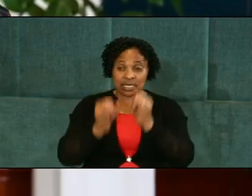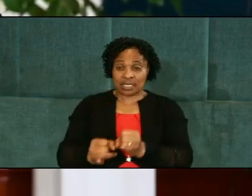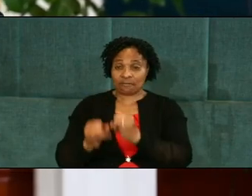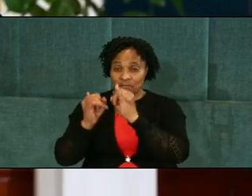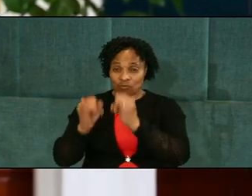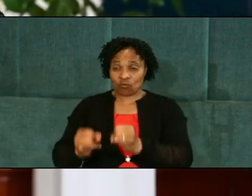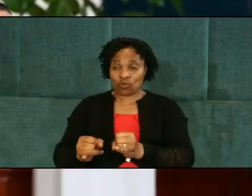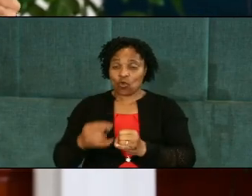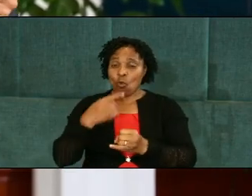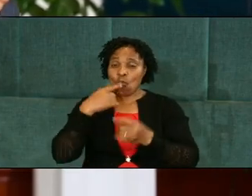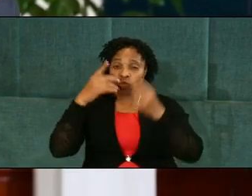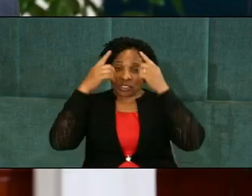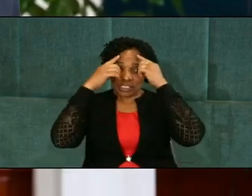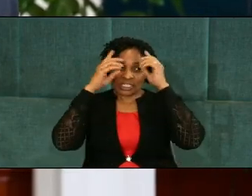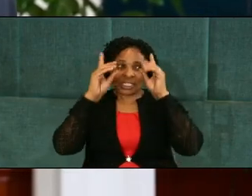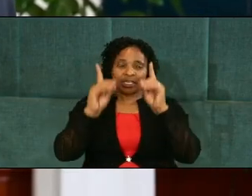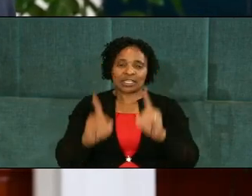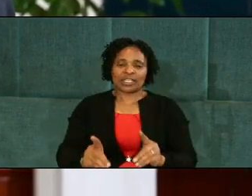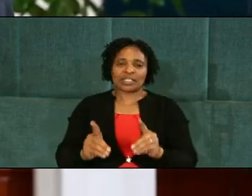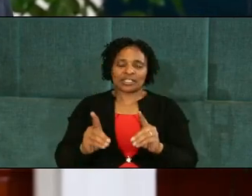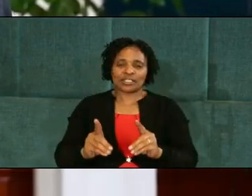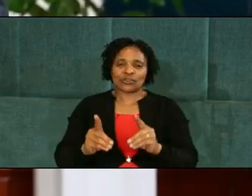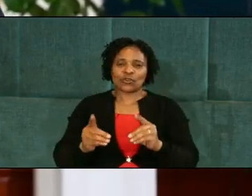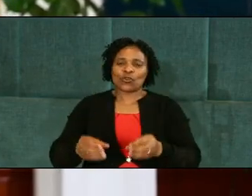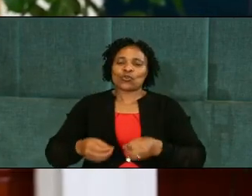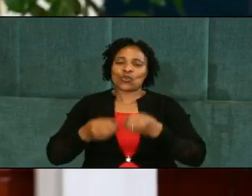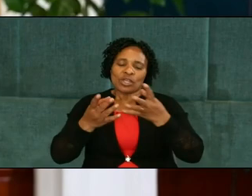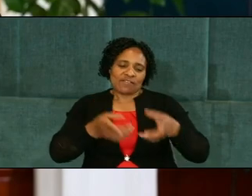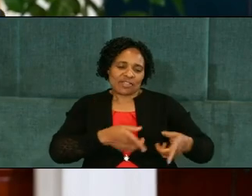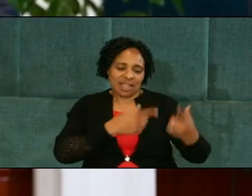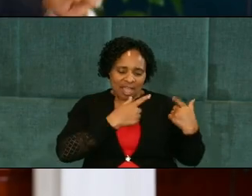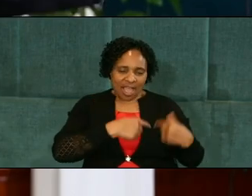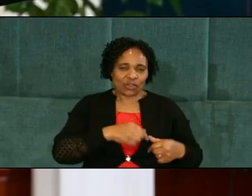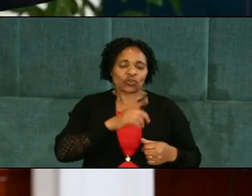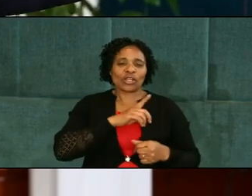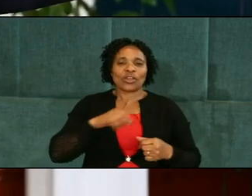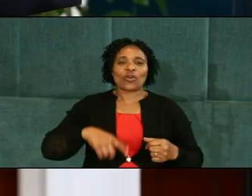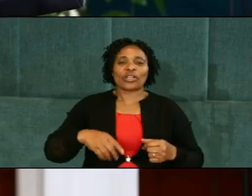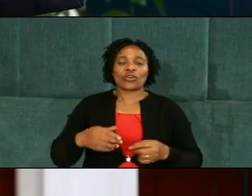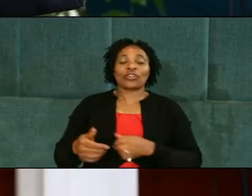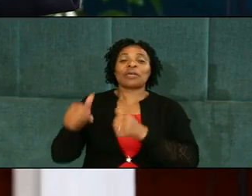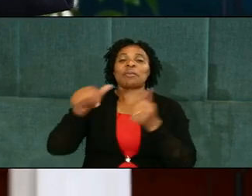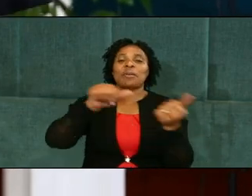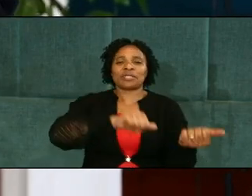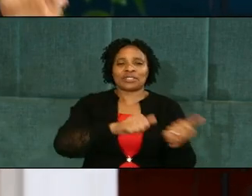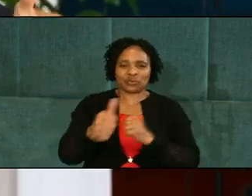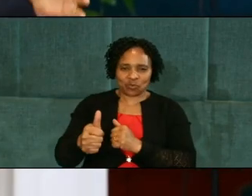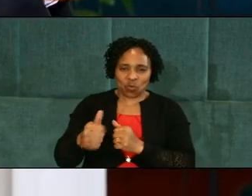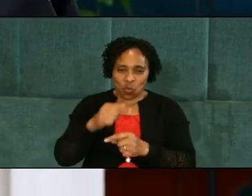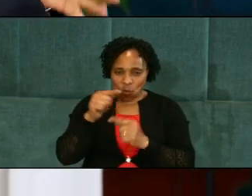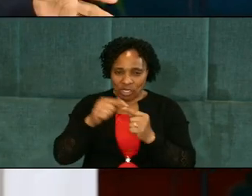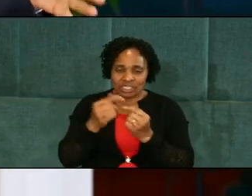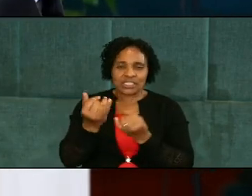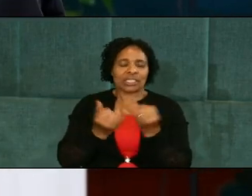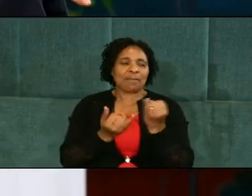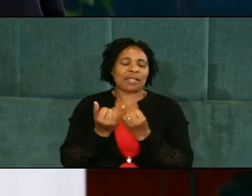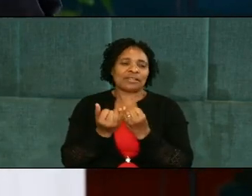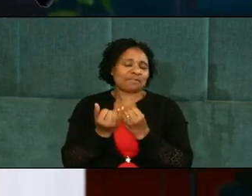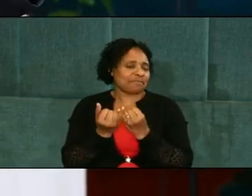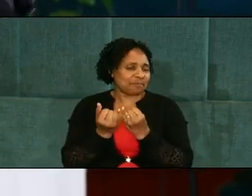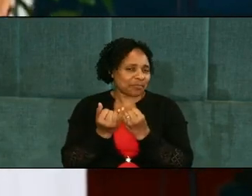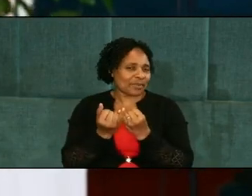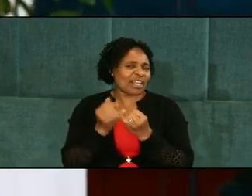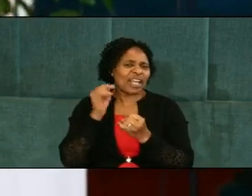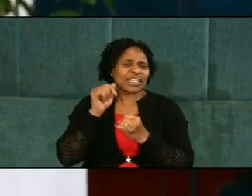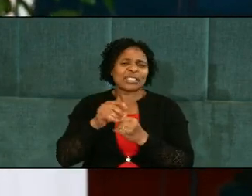who have decided to give their hearts to the Lord in baptism come Sabbath. Sabbath will be a